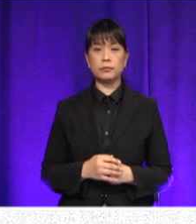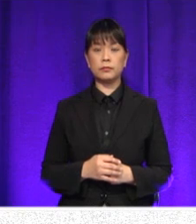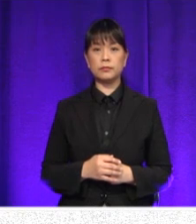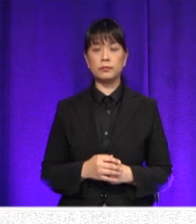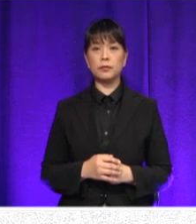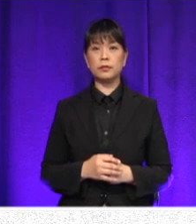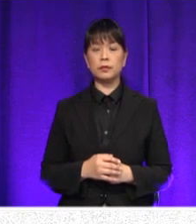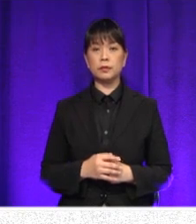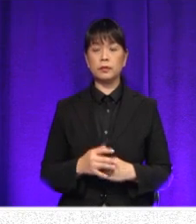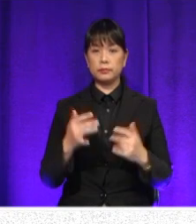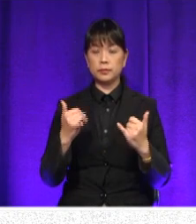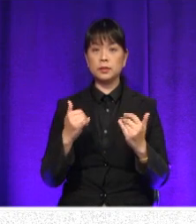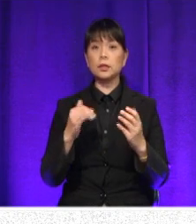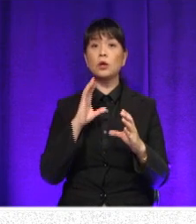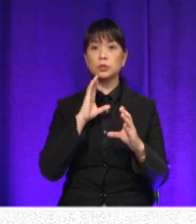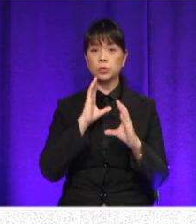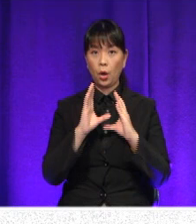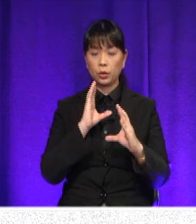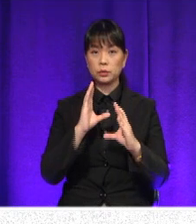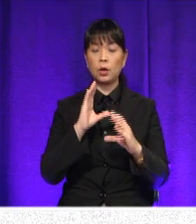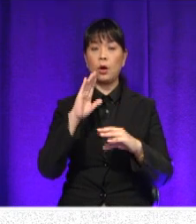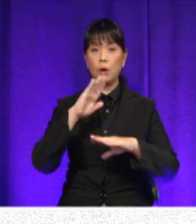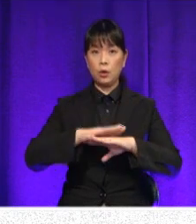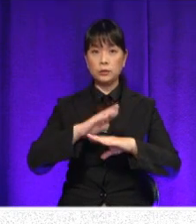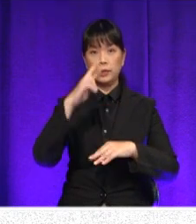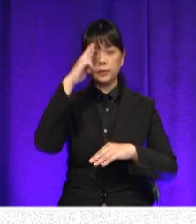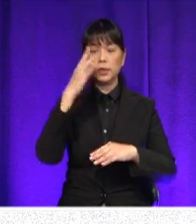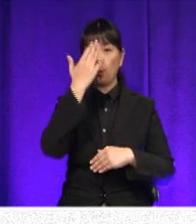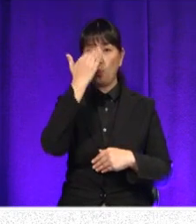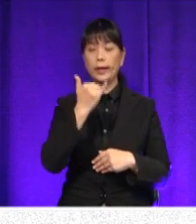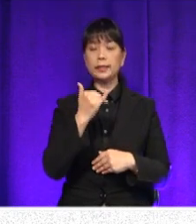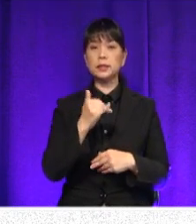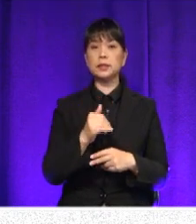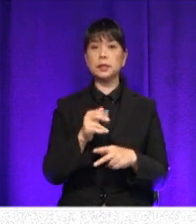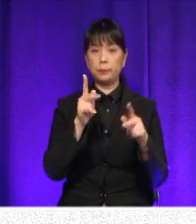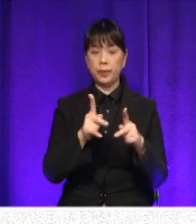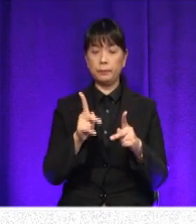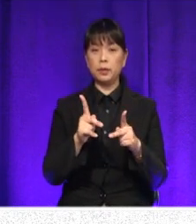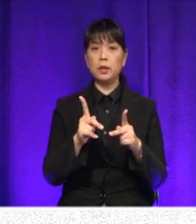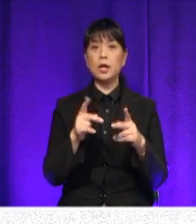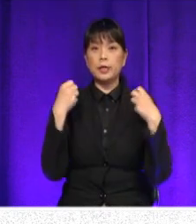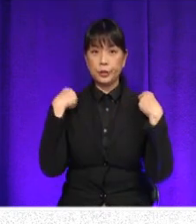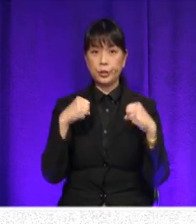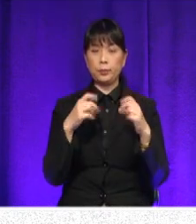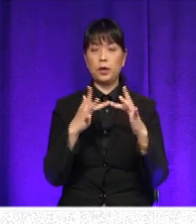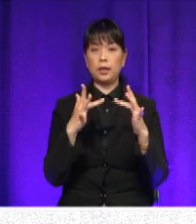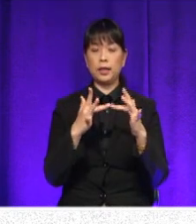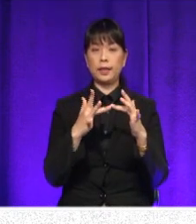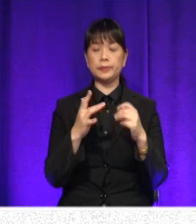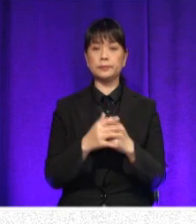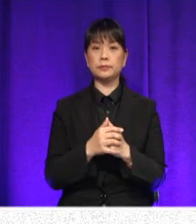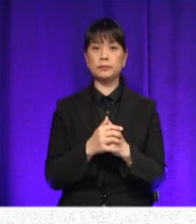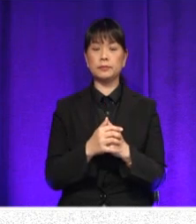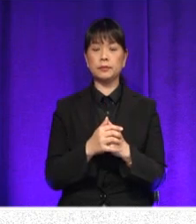Now talk to each other about the reasons why people shop online. One of the popular reasons why people shop